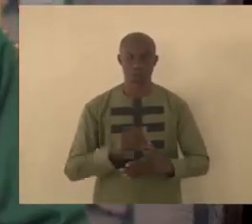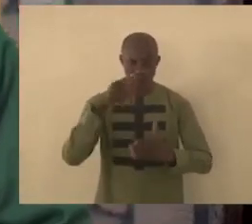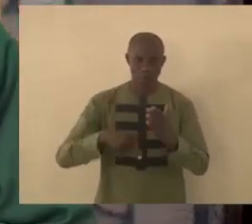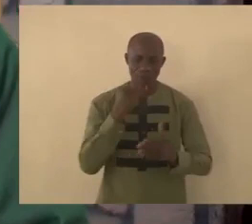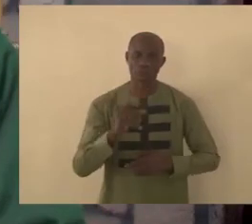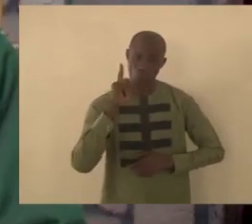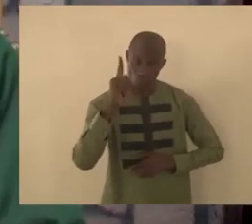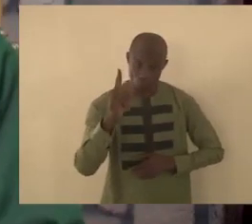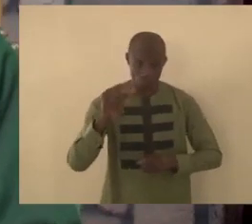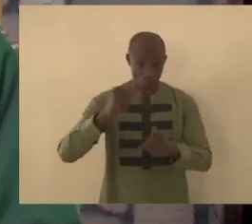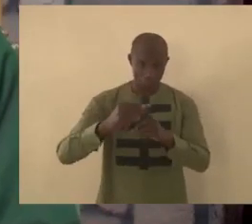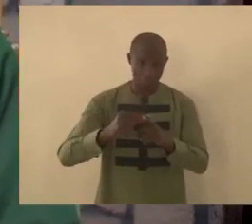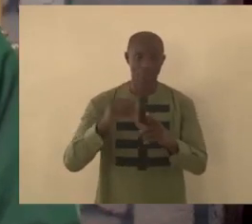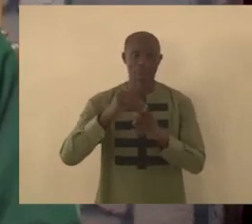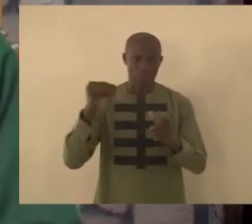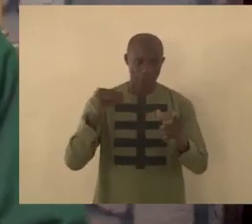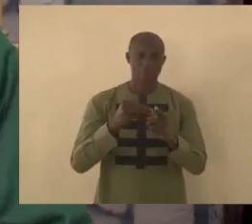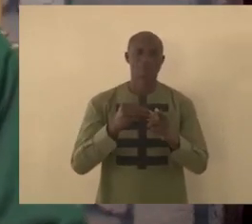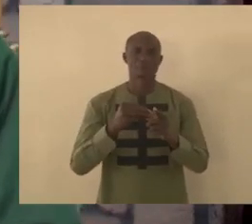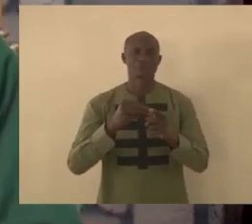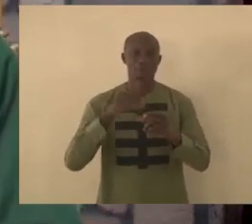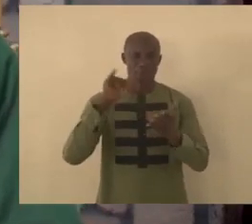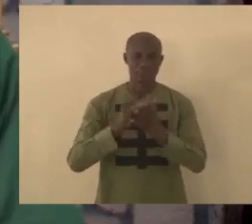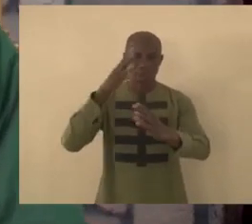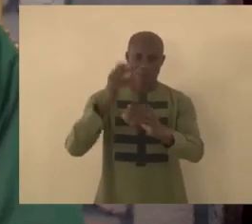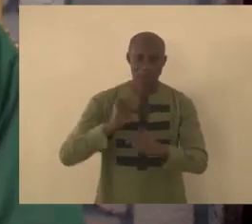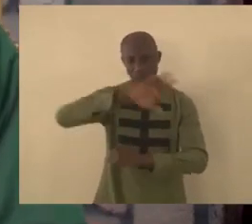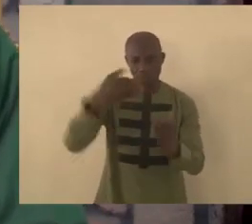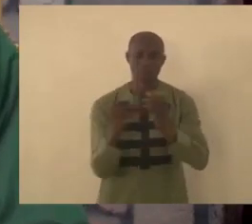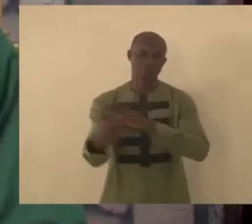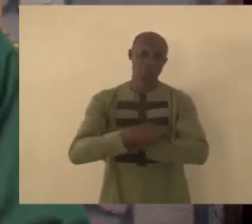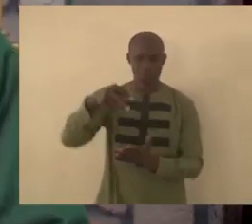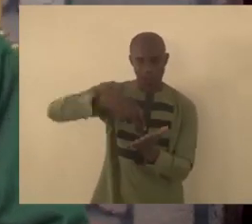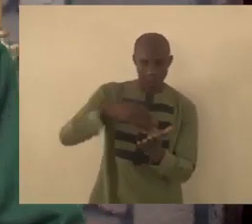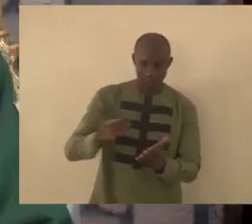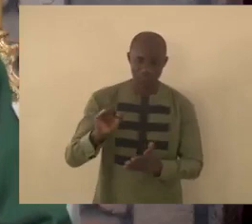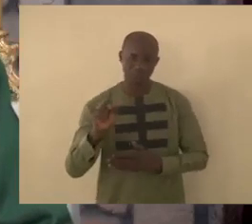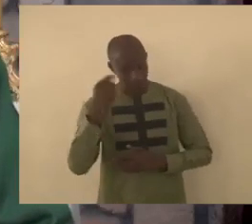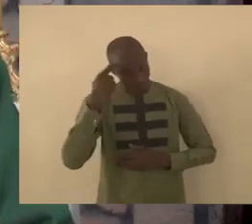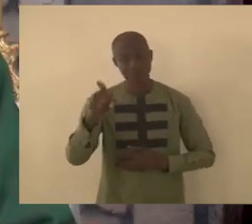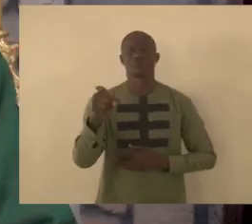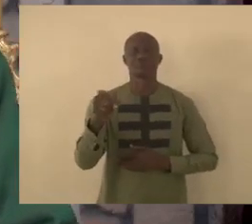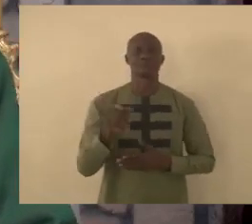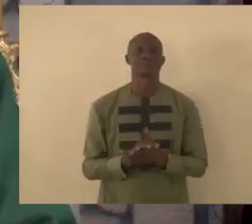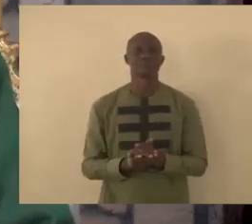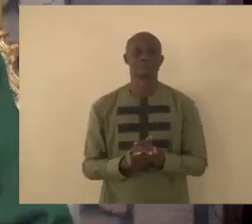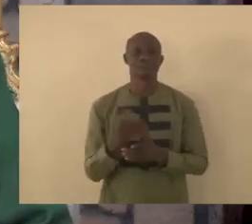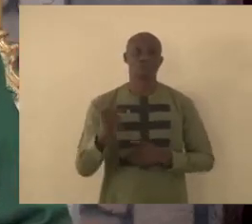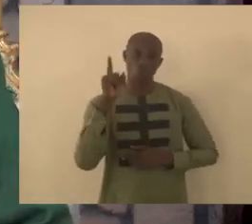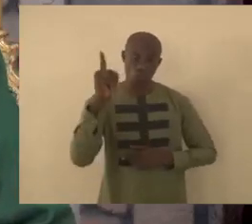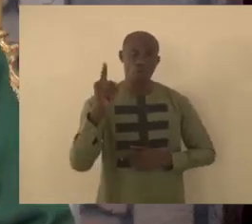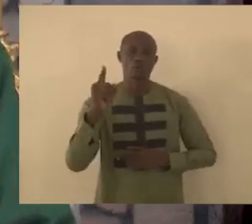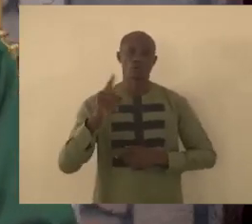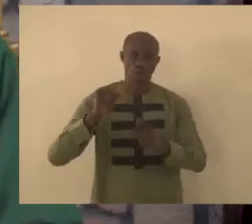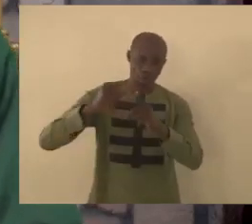What is the one word or phrase that captures all of today's readings for you?